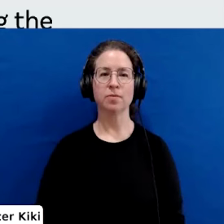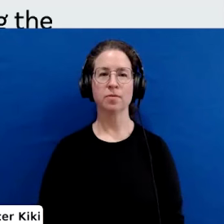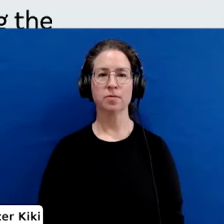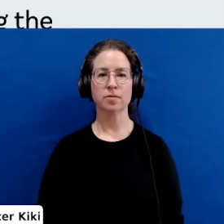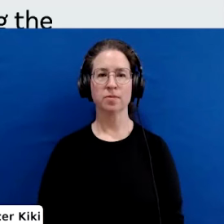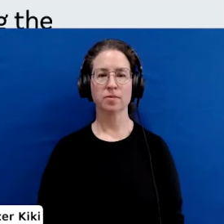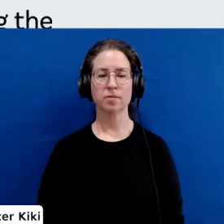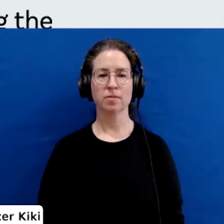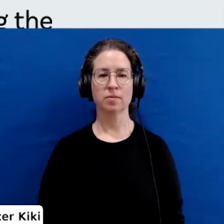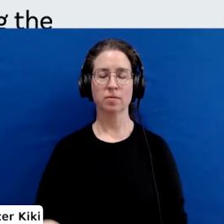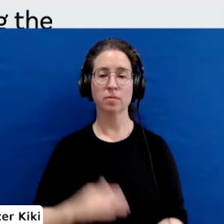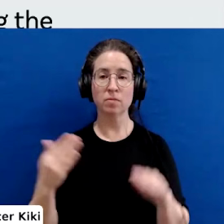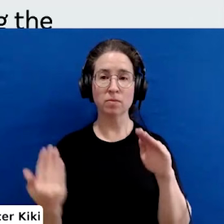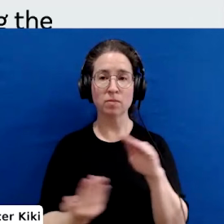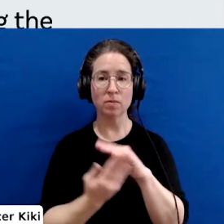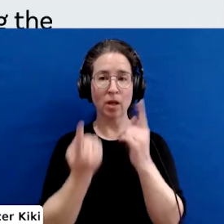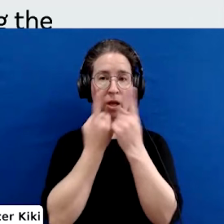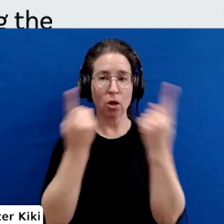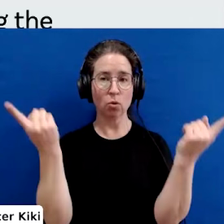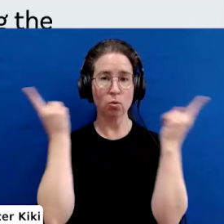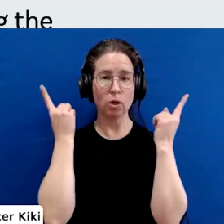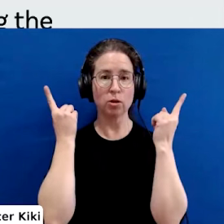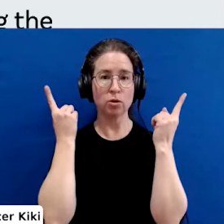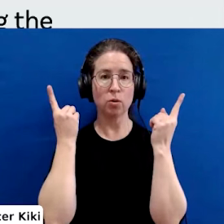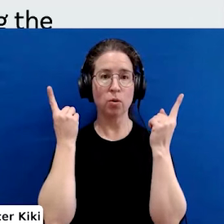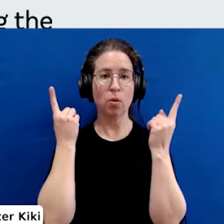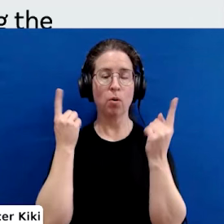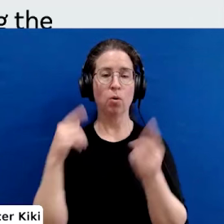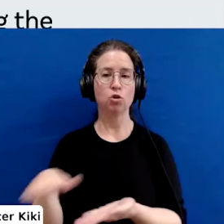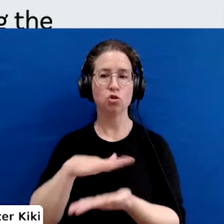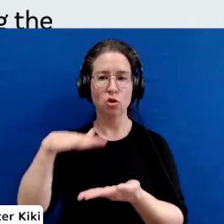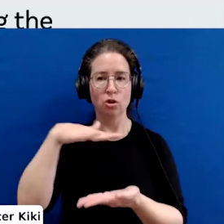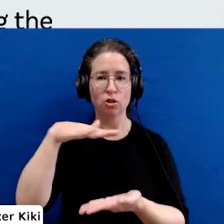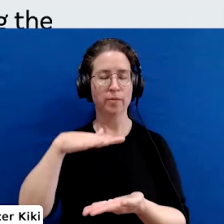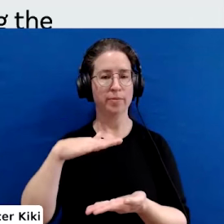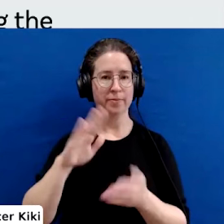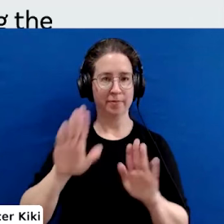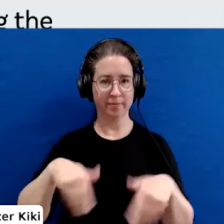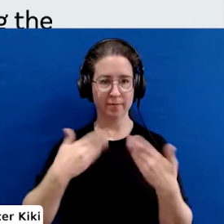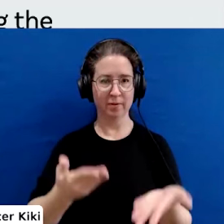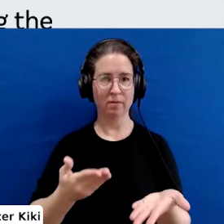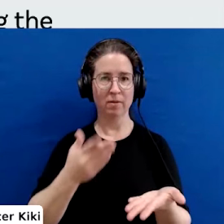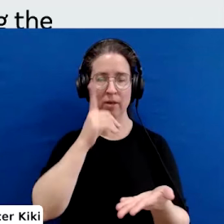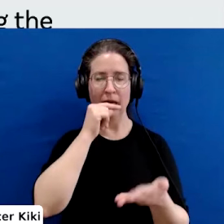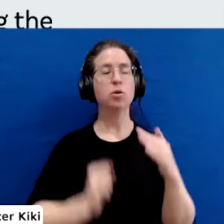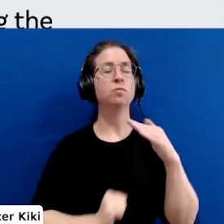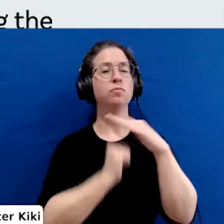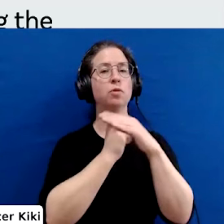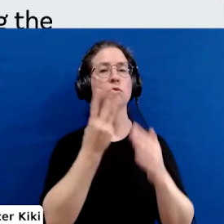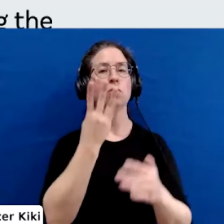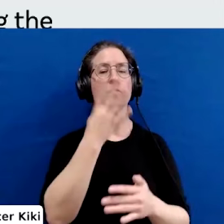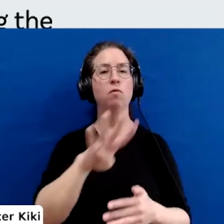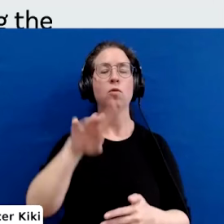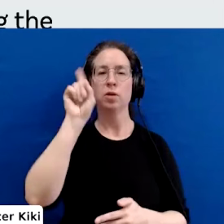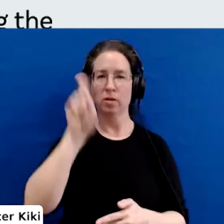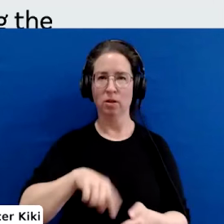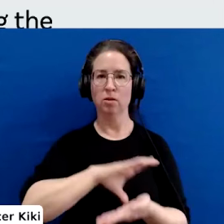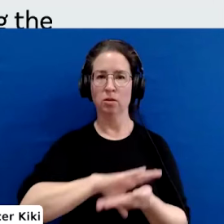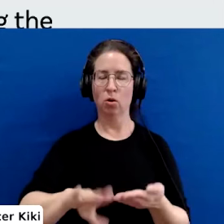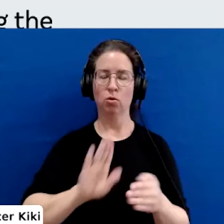So, undergraduate scholarships are available and offer up to $40,000 over